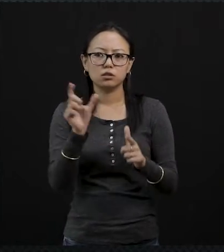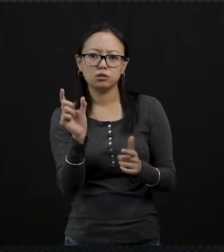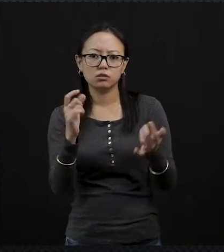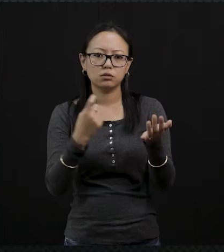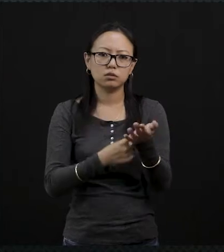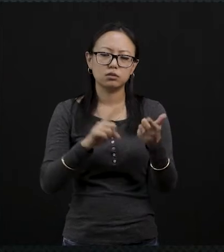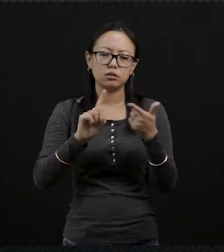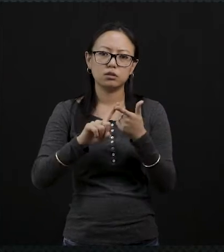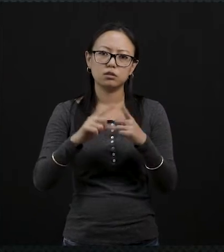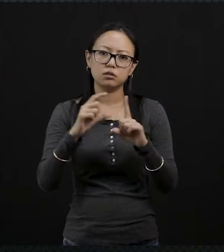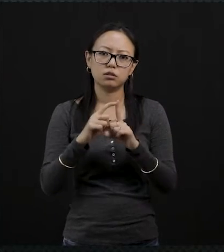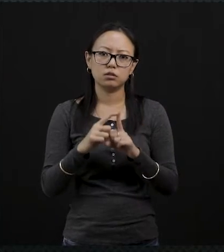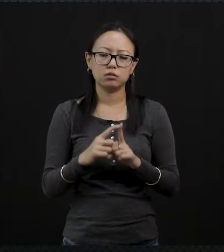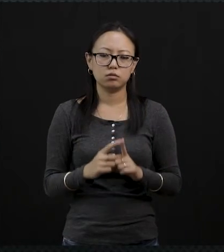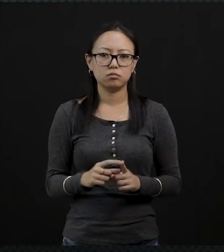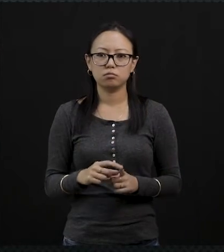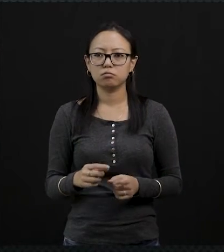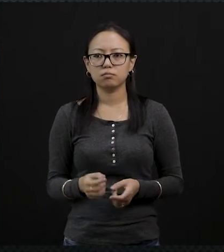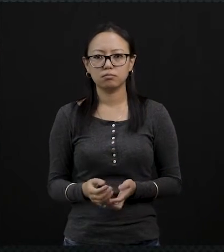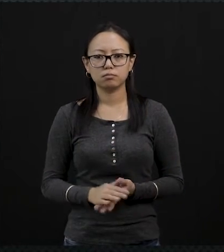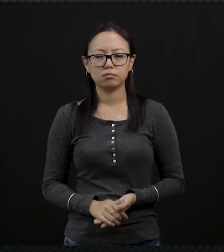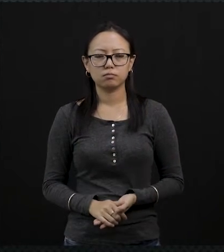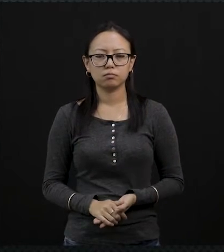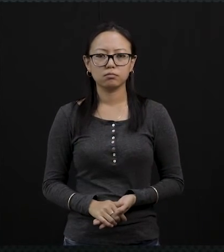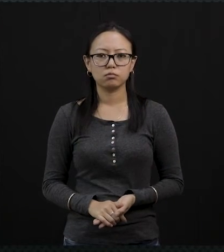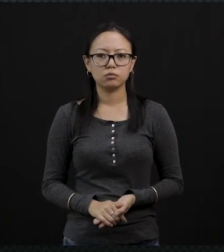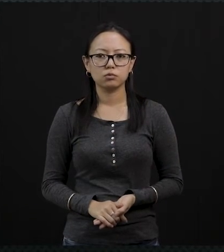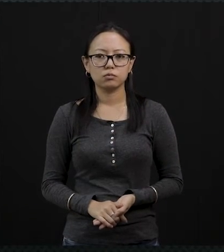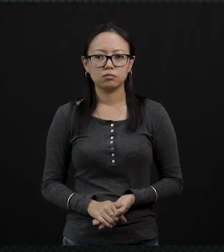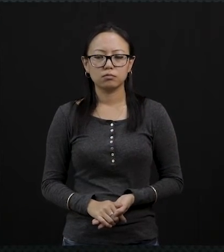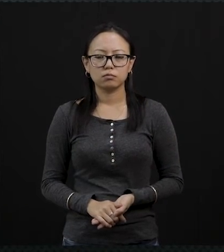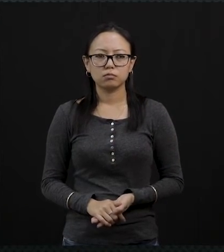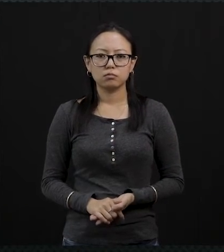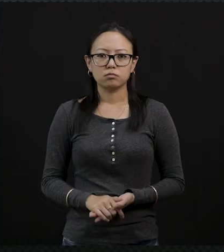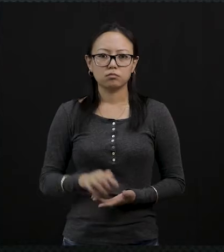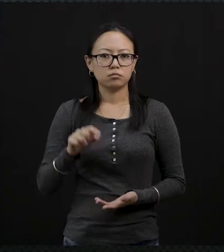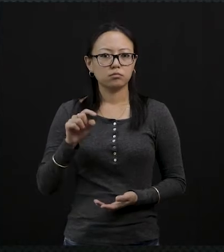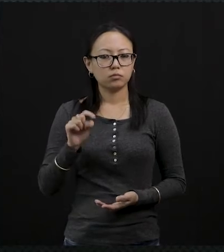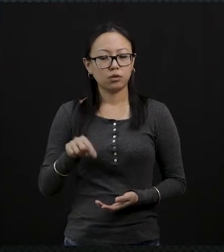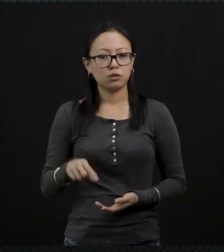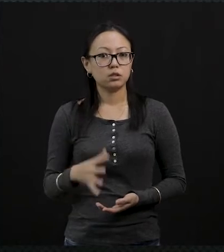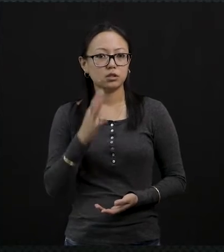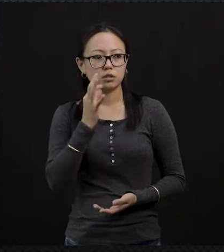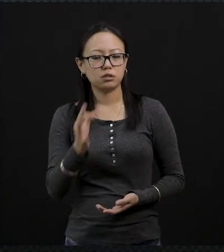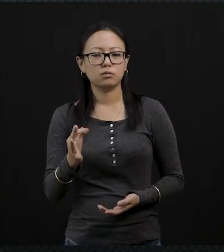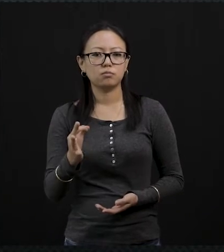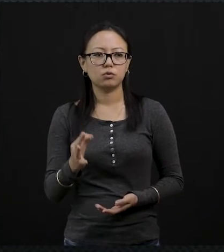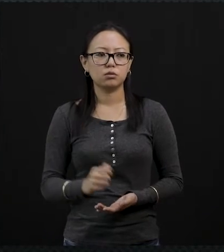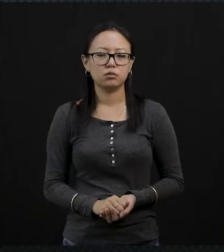at home. So students, this is very important. Okay, so we will